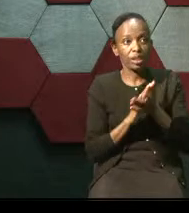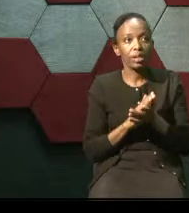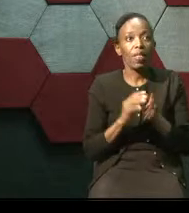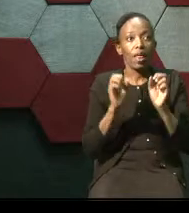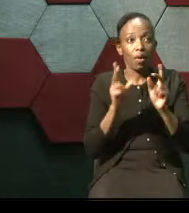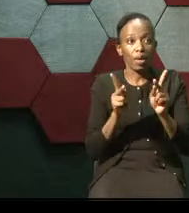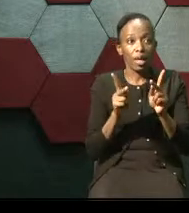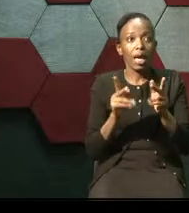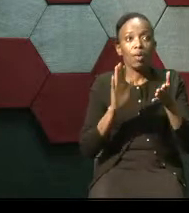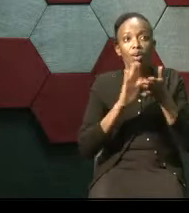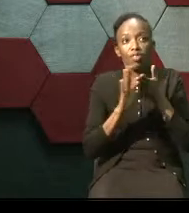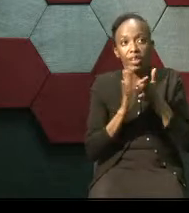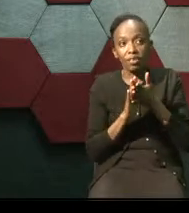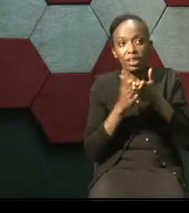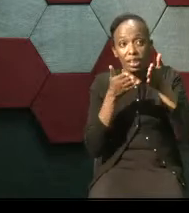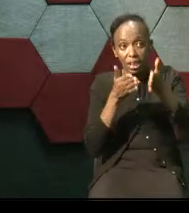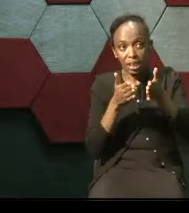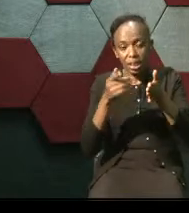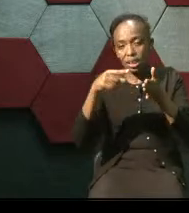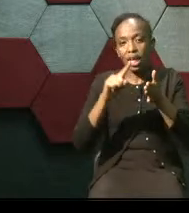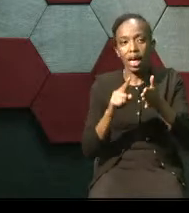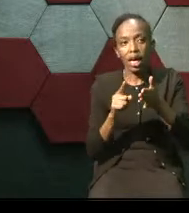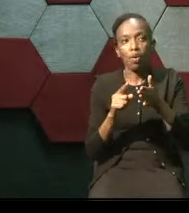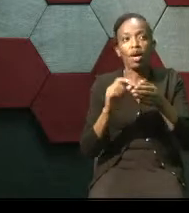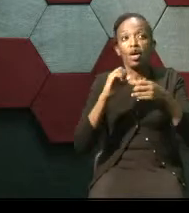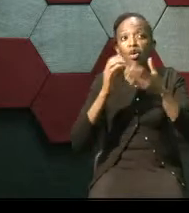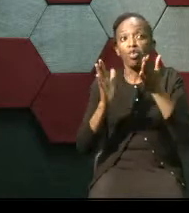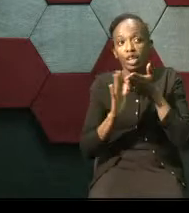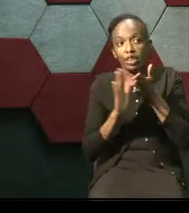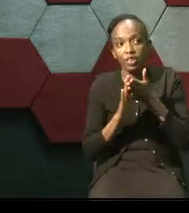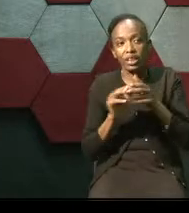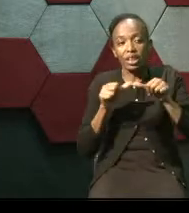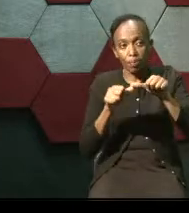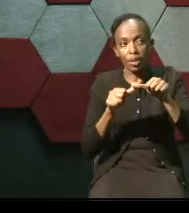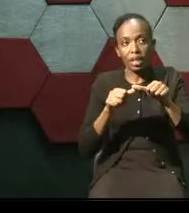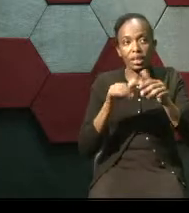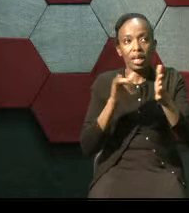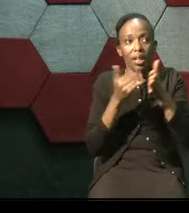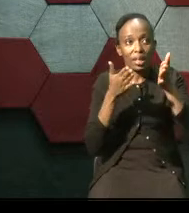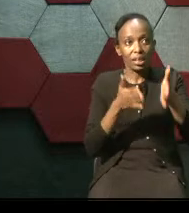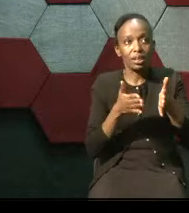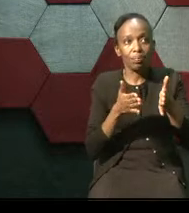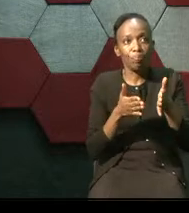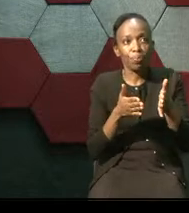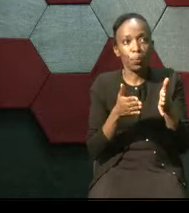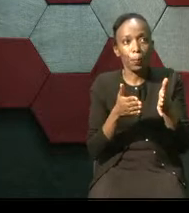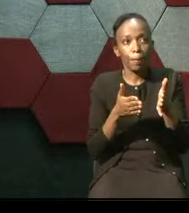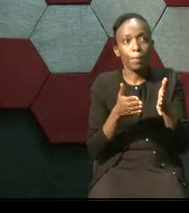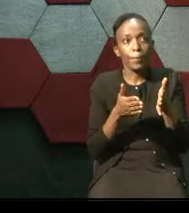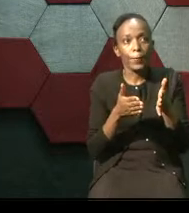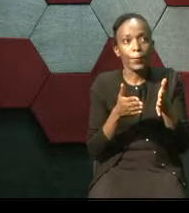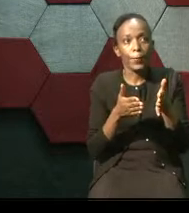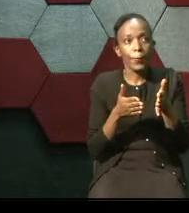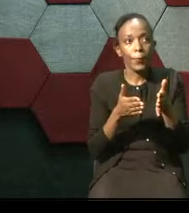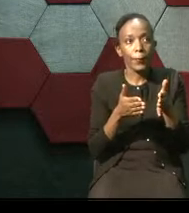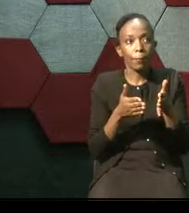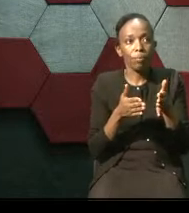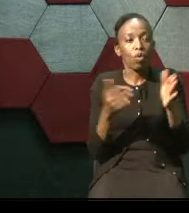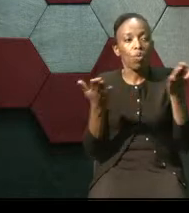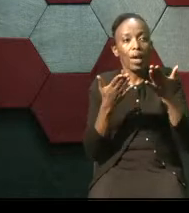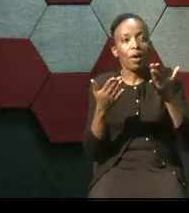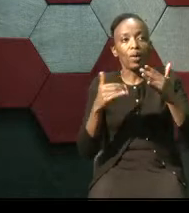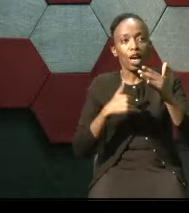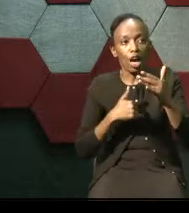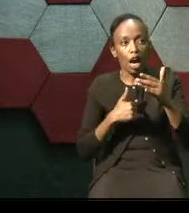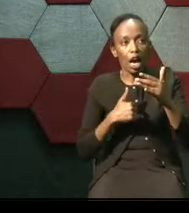our rapid COVID breathalyzer. This is our former rapid COVID breathalyzer, which here is the breathalyzer whereby we had